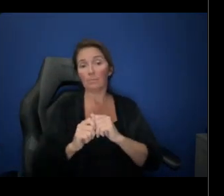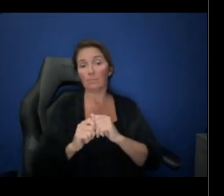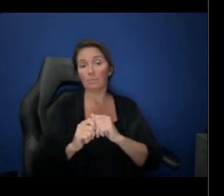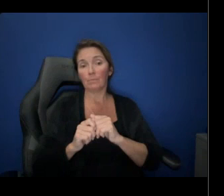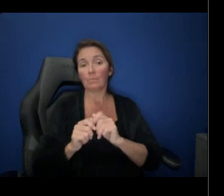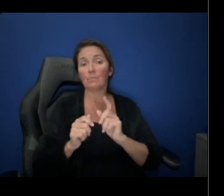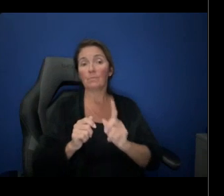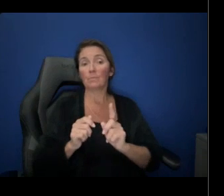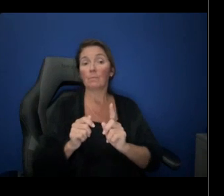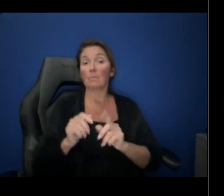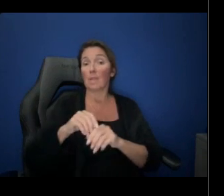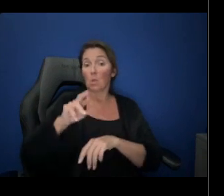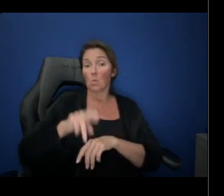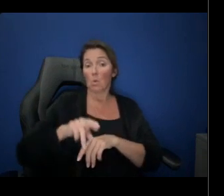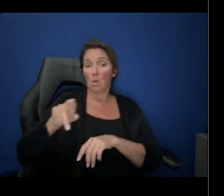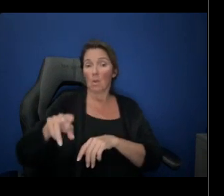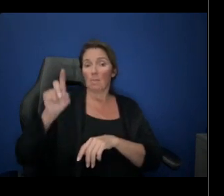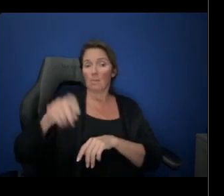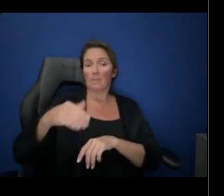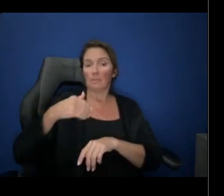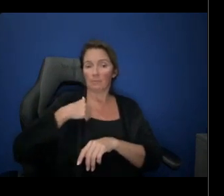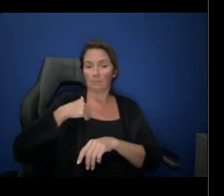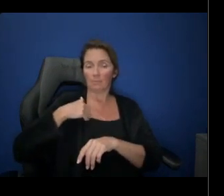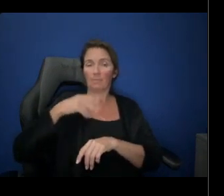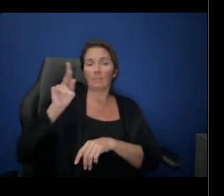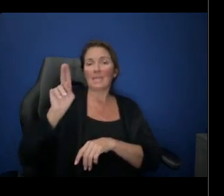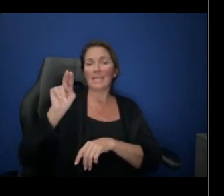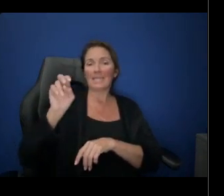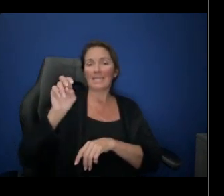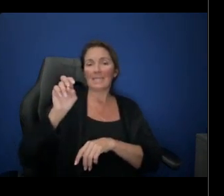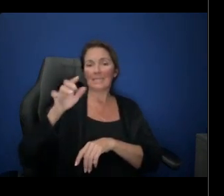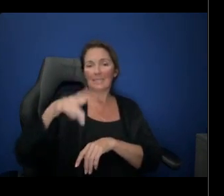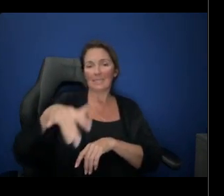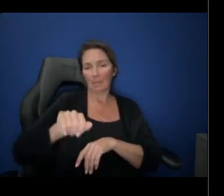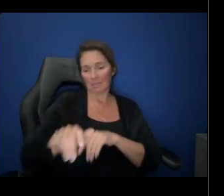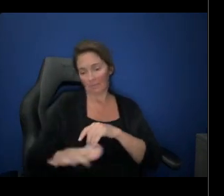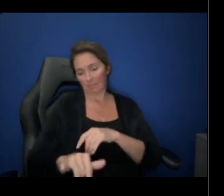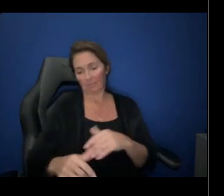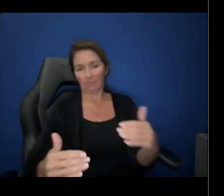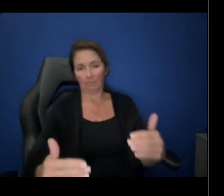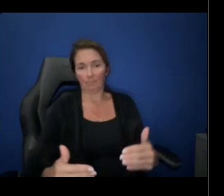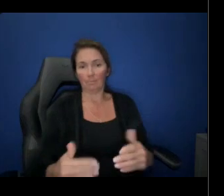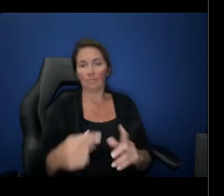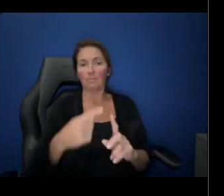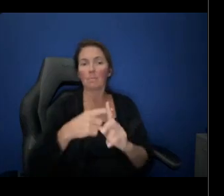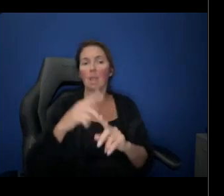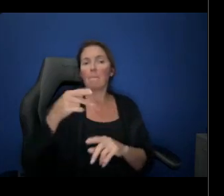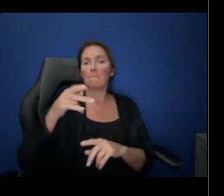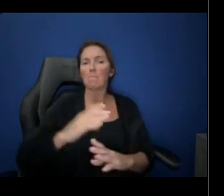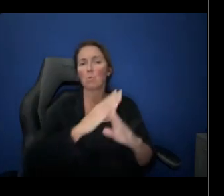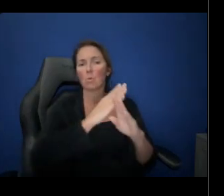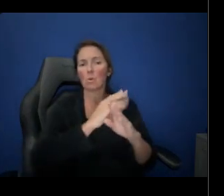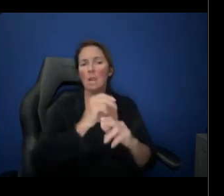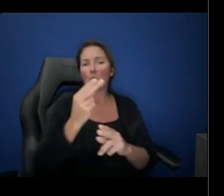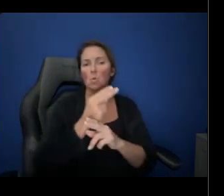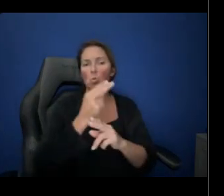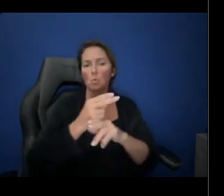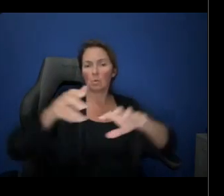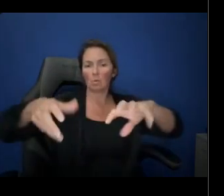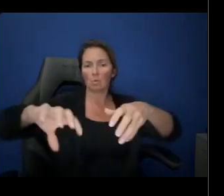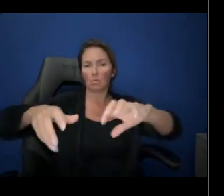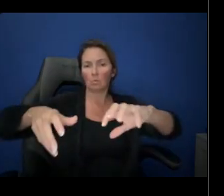Sinks in restrooms must have knee space, pipe protection, and usable faucet handles,